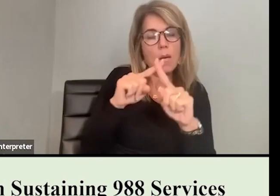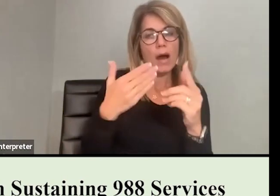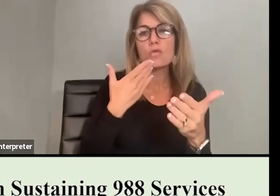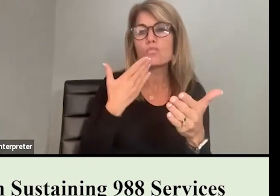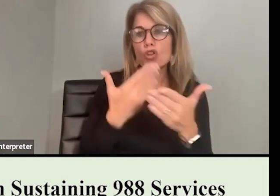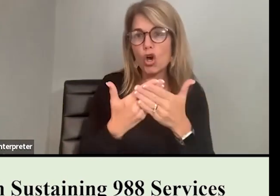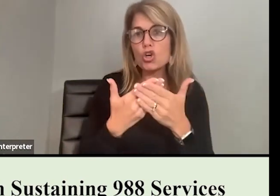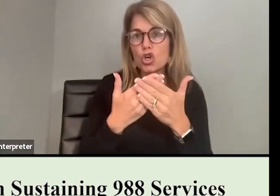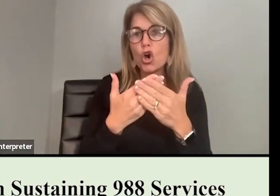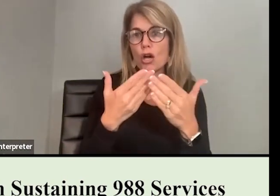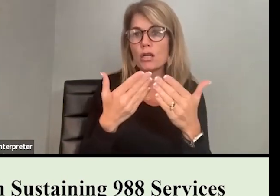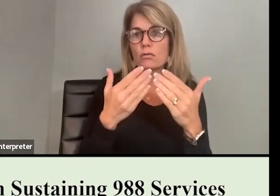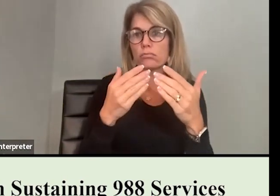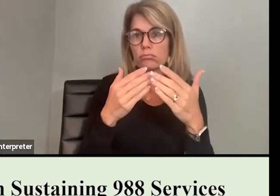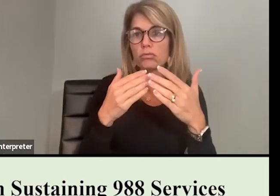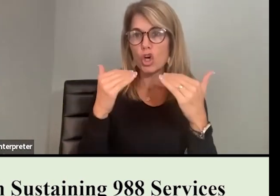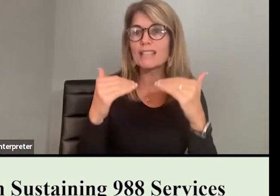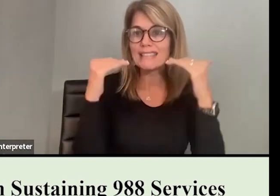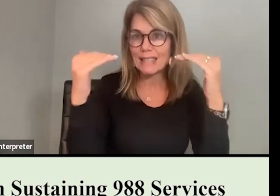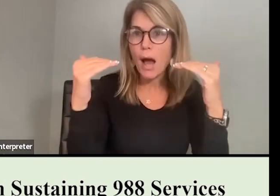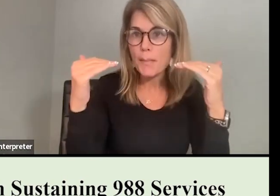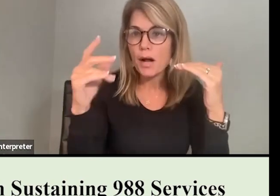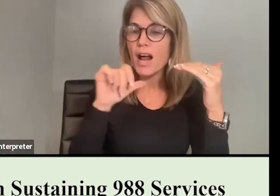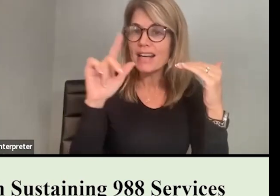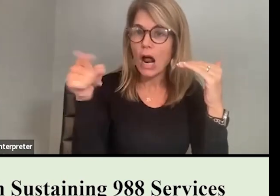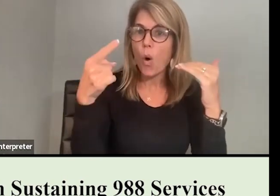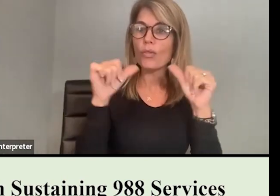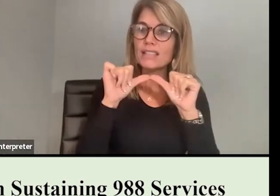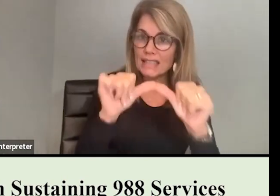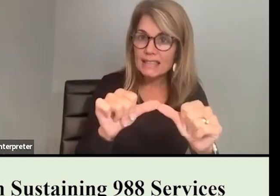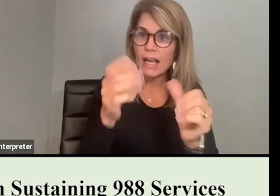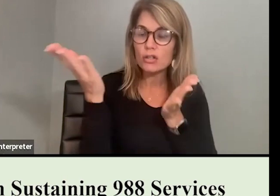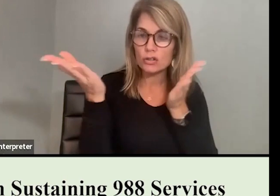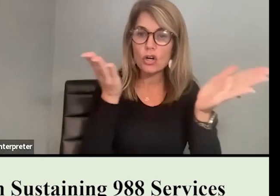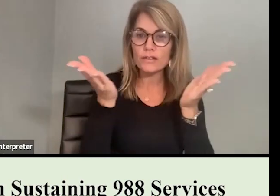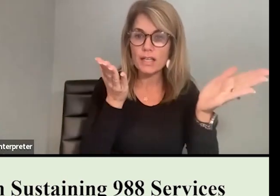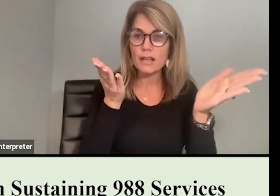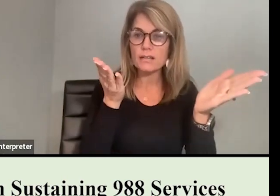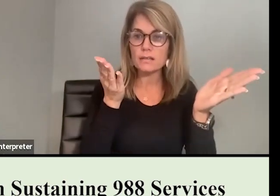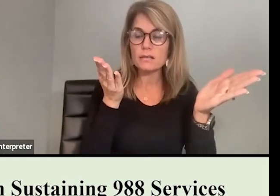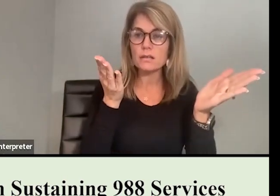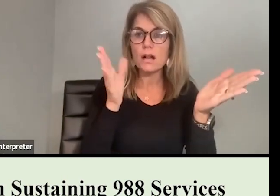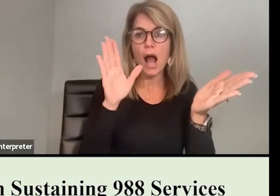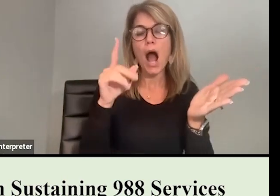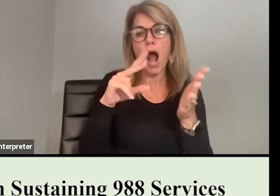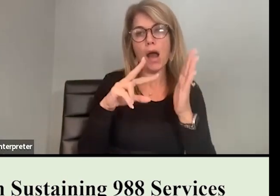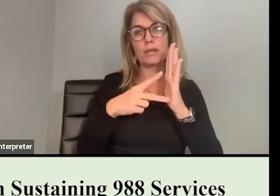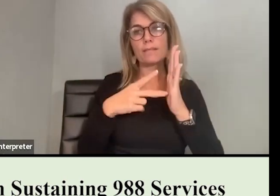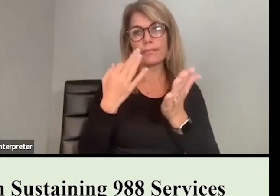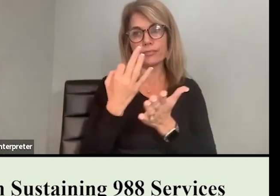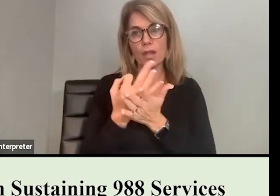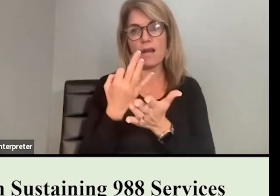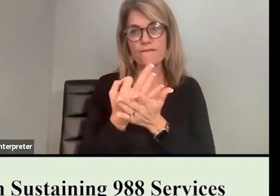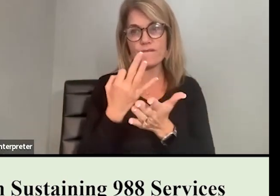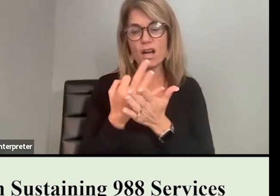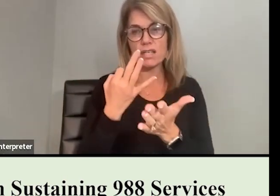of incorporate looking at not only sustaining your services, because again, your funding can be front door, but how